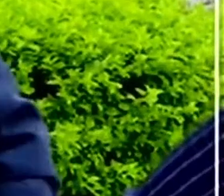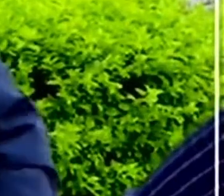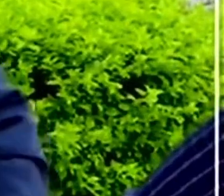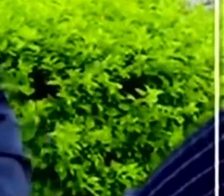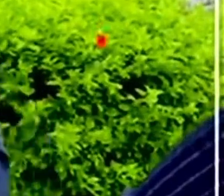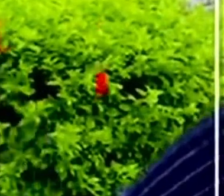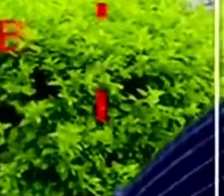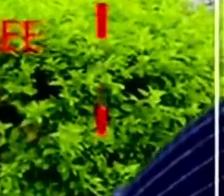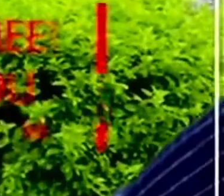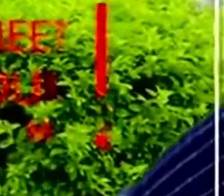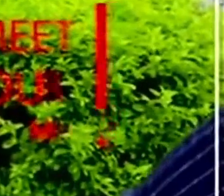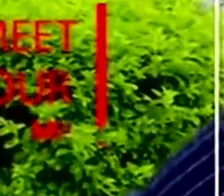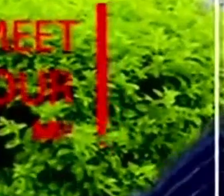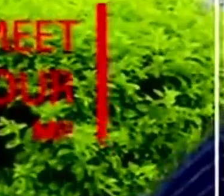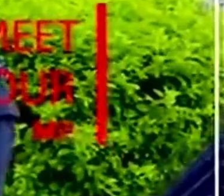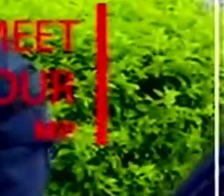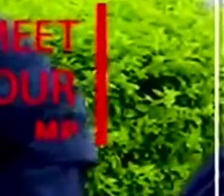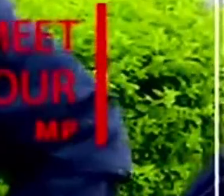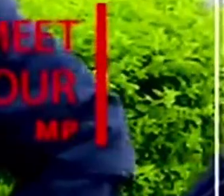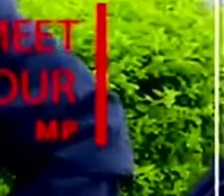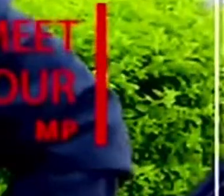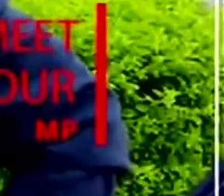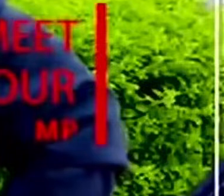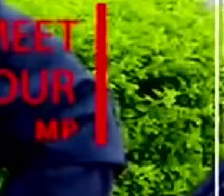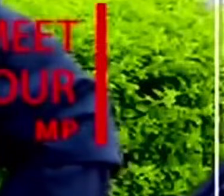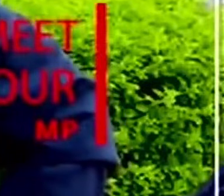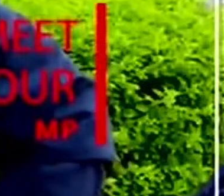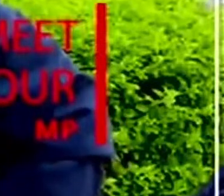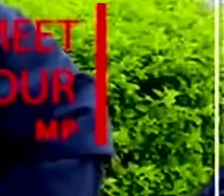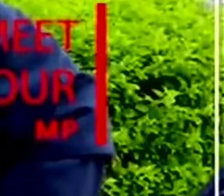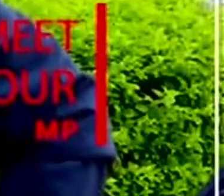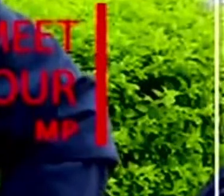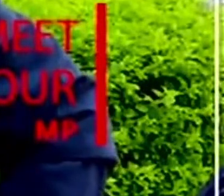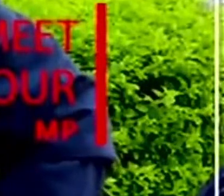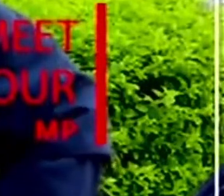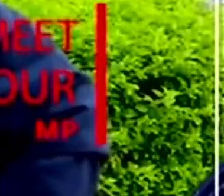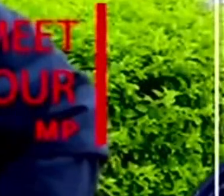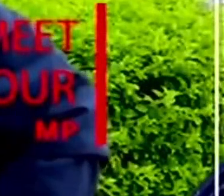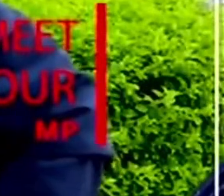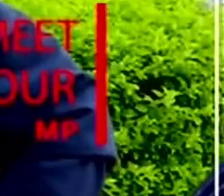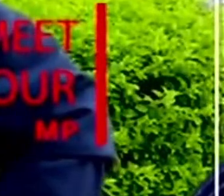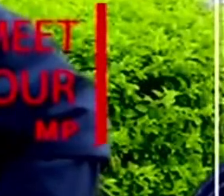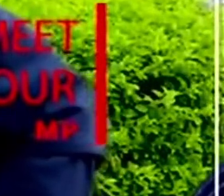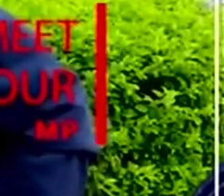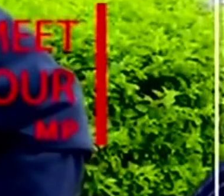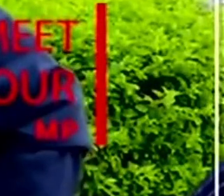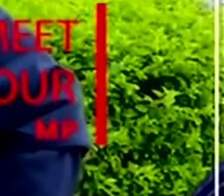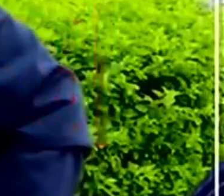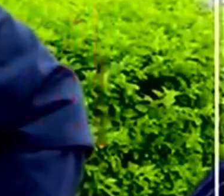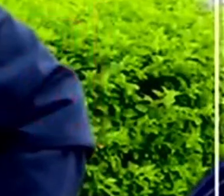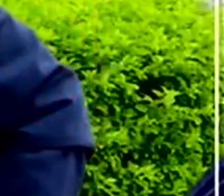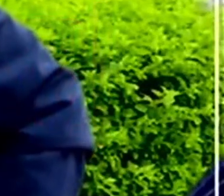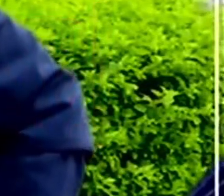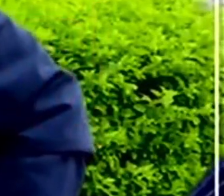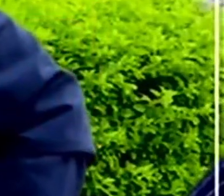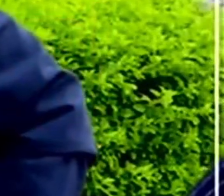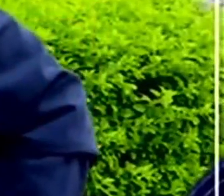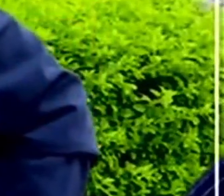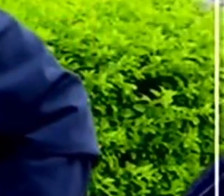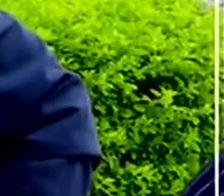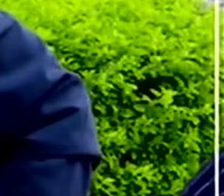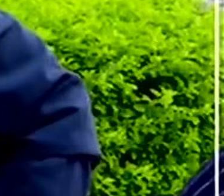Boys, and then went to the University of Zambia. He did civil engineering. I did so well at UNZA,